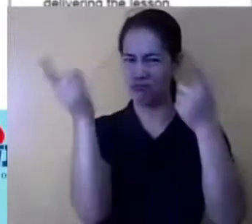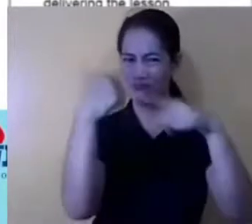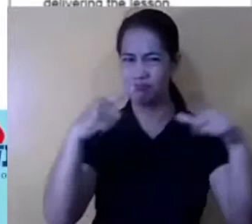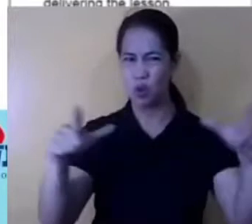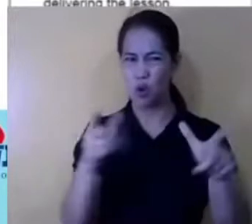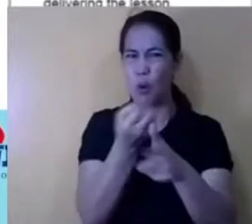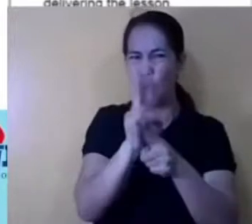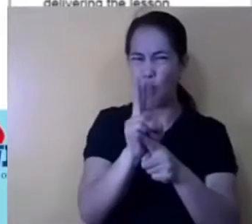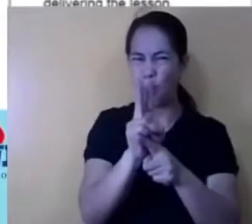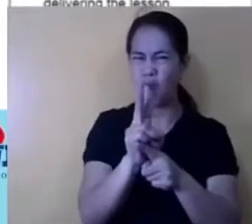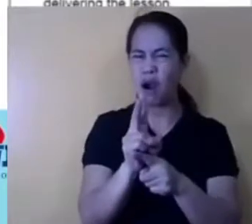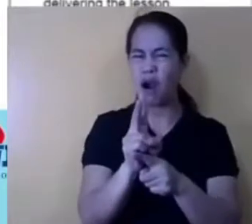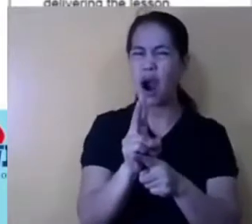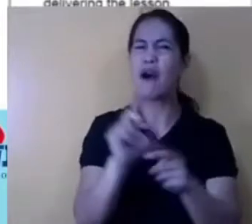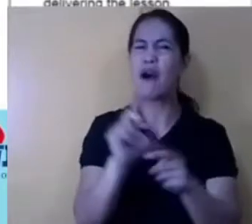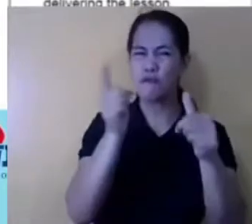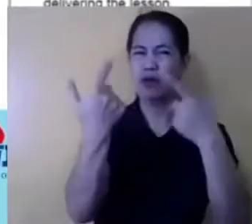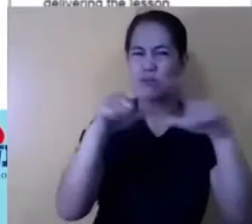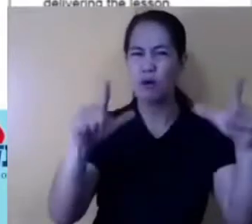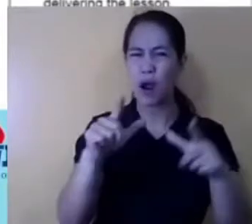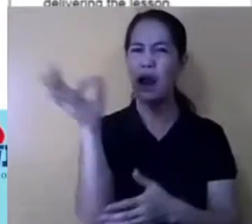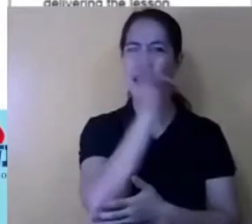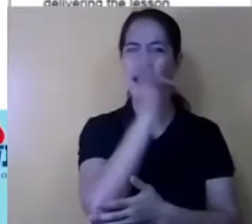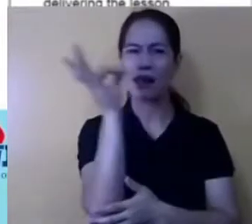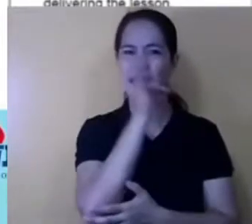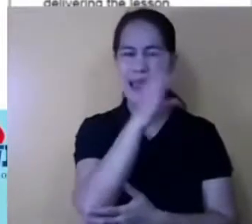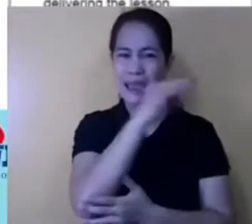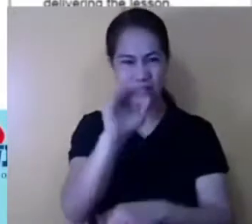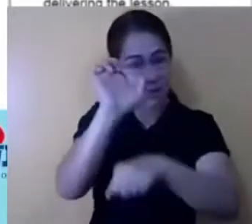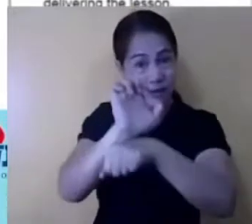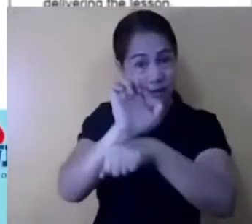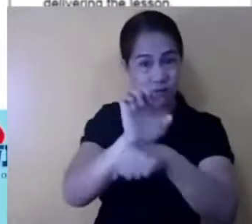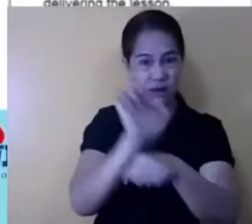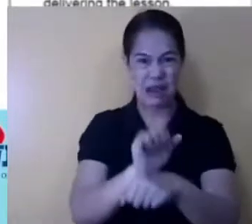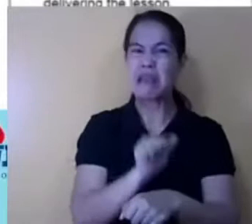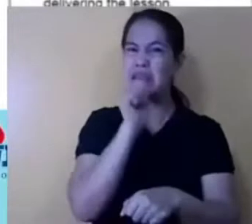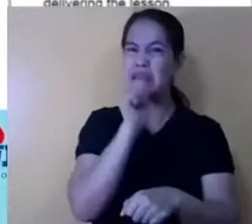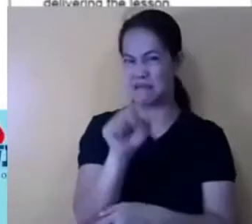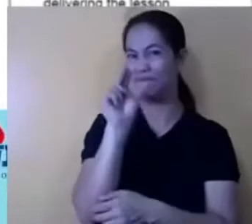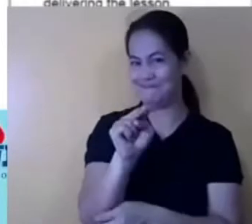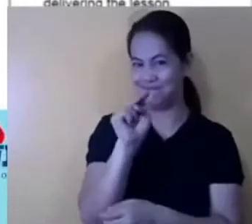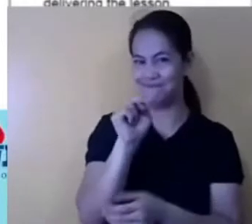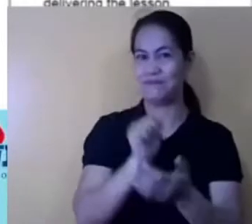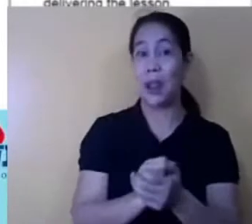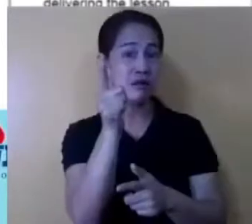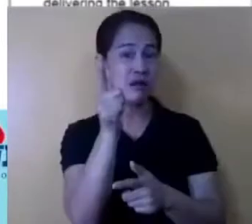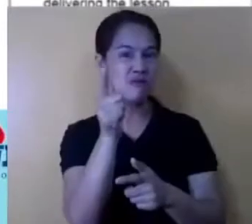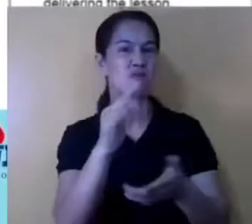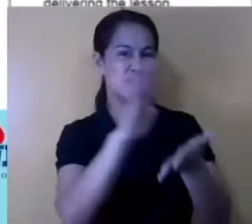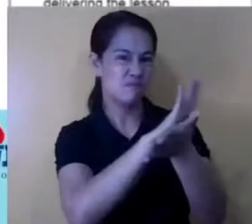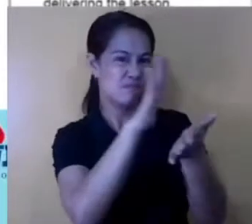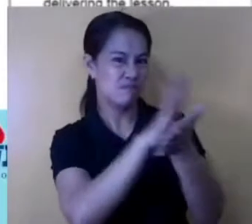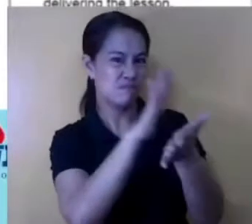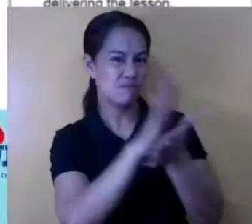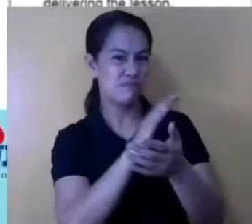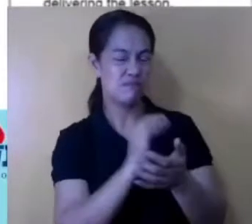mother tongue, Filipino, and English? Not necessarily, because as we look at this document, it's not